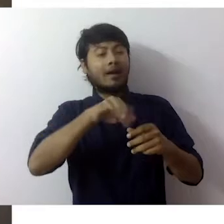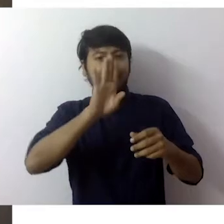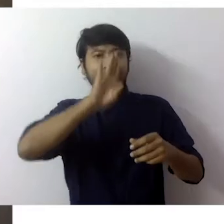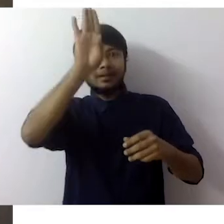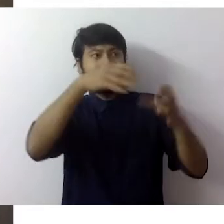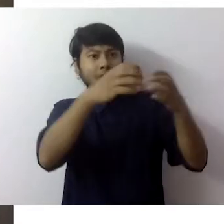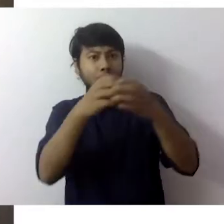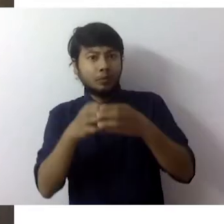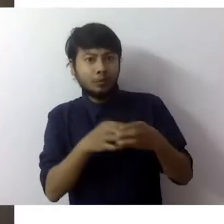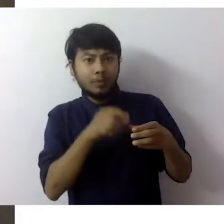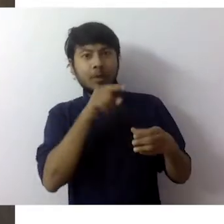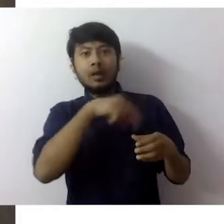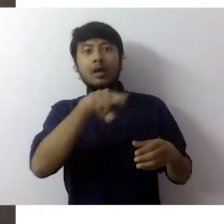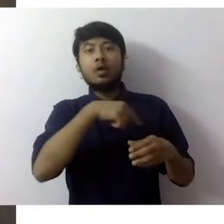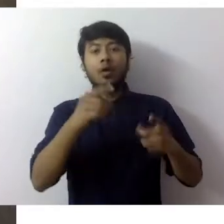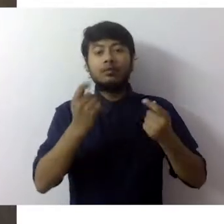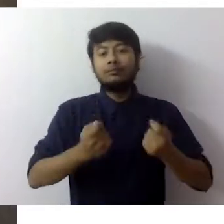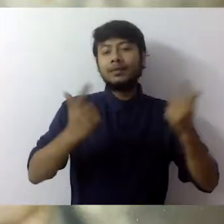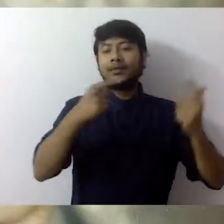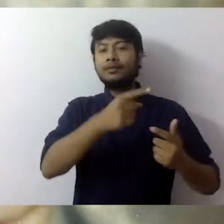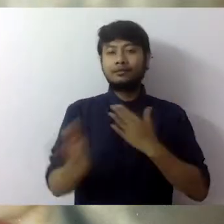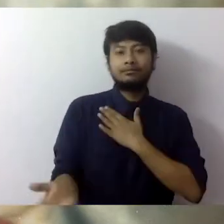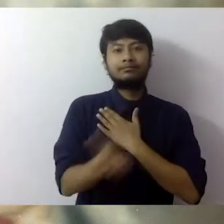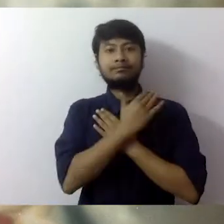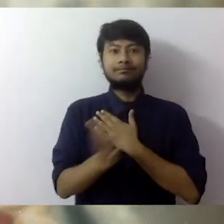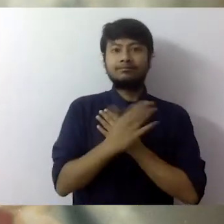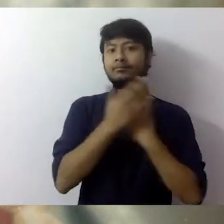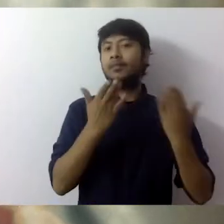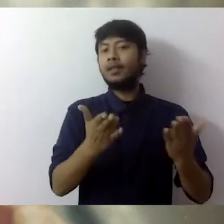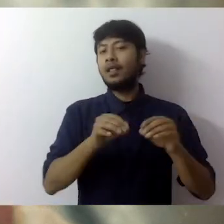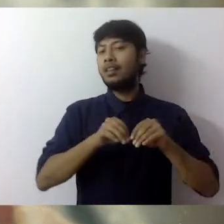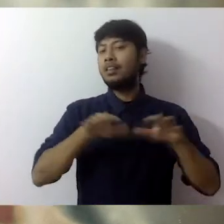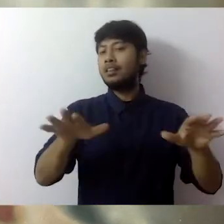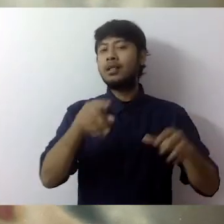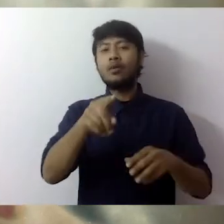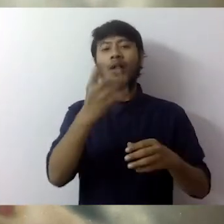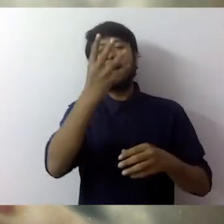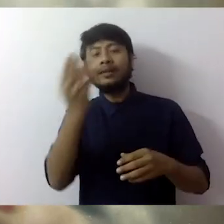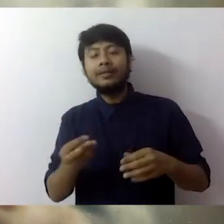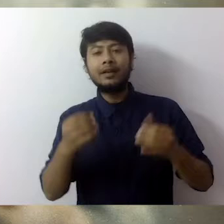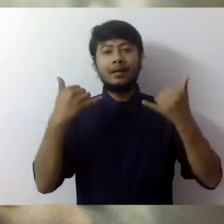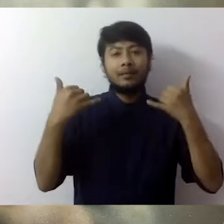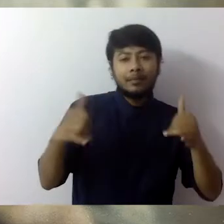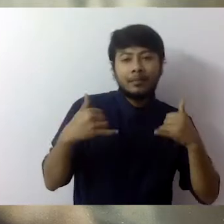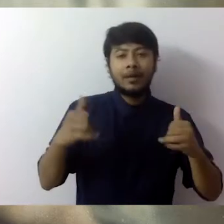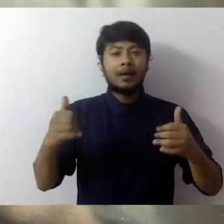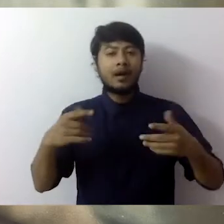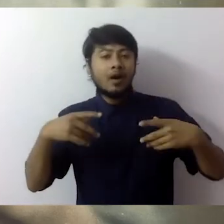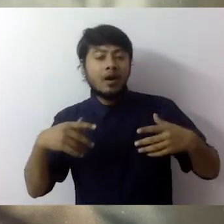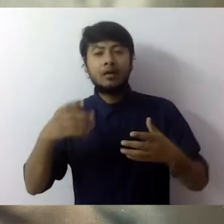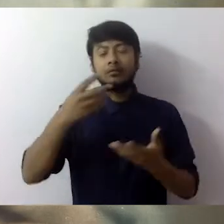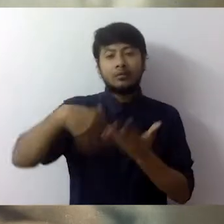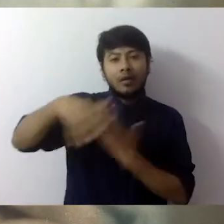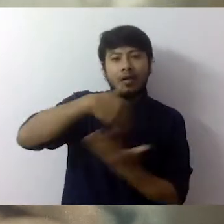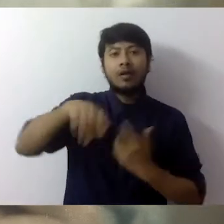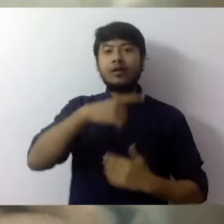was lustrous, smooth and sheer. They were sought after as evening wear, coupled with blouse